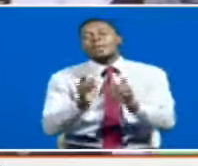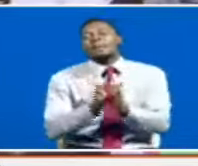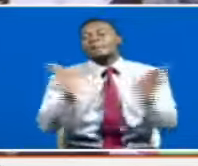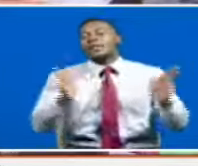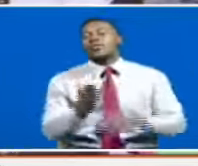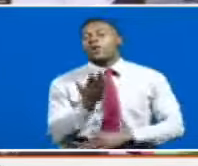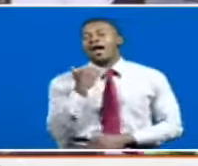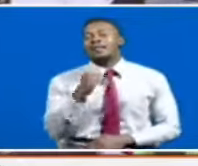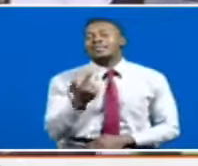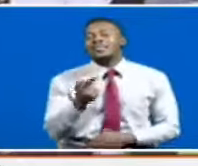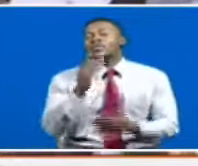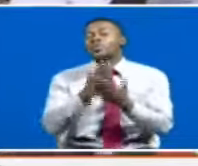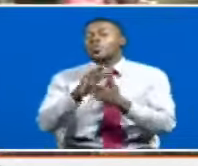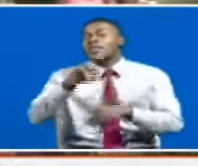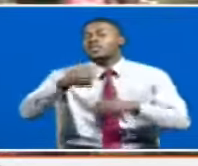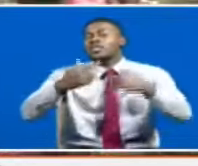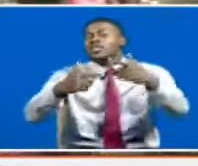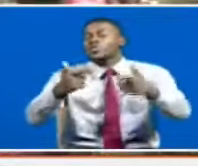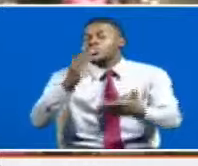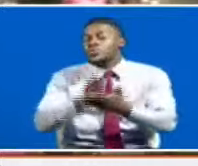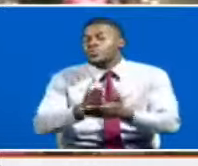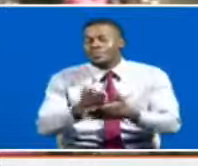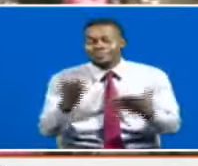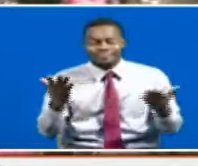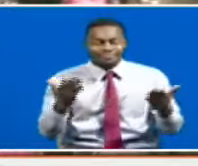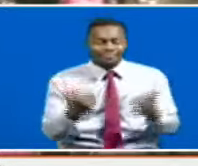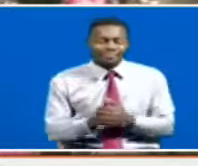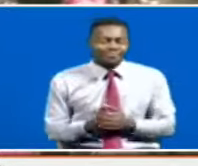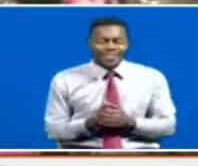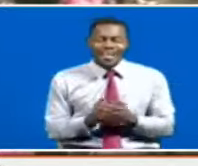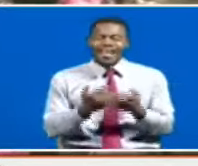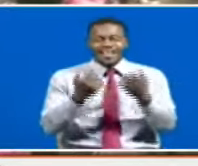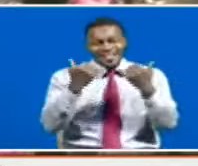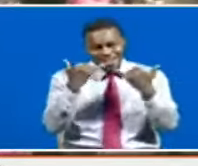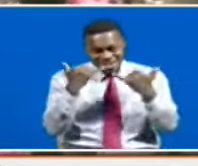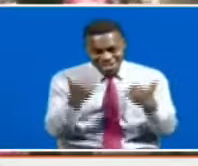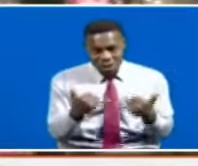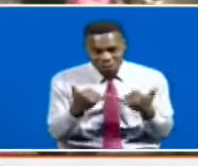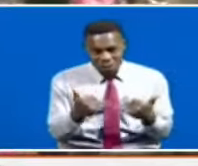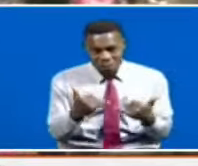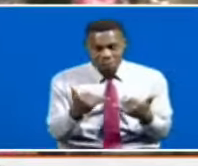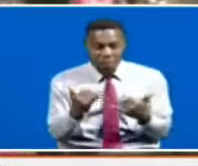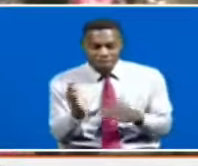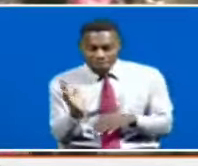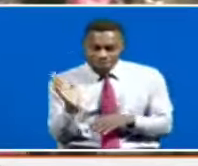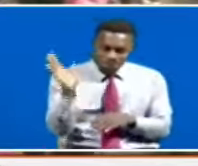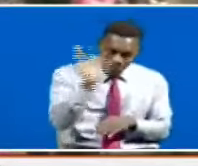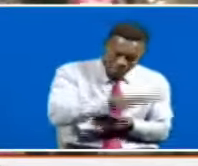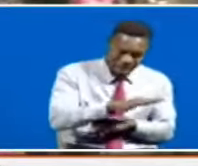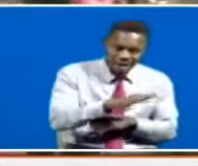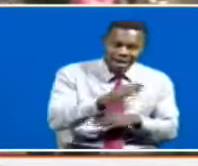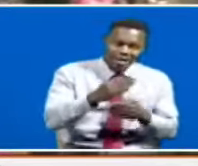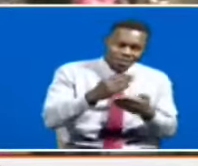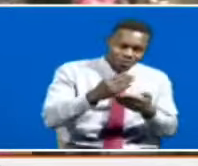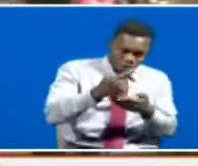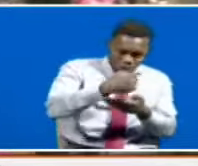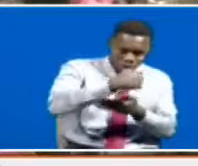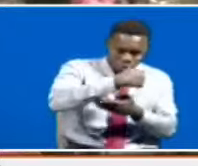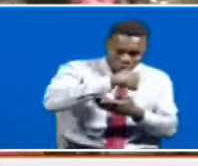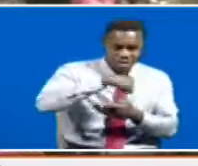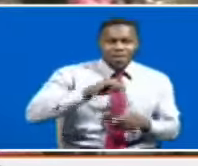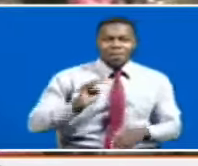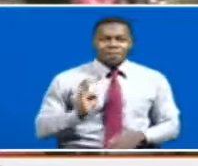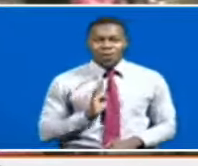wamesema. Tumesema iendelee. Na hii now it is now a setback, because Kenya Kwanza in the